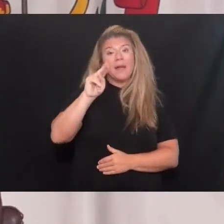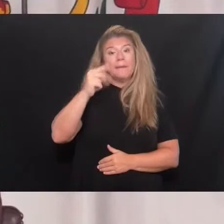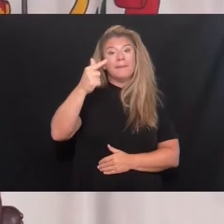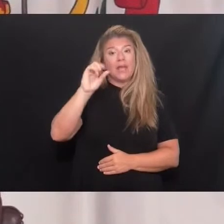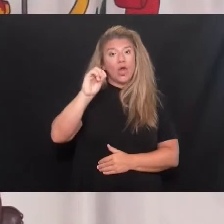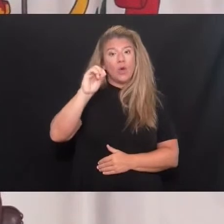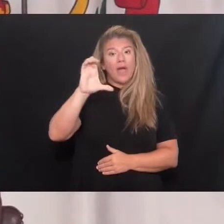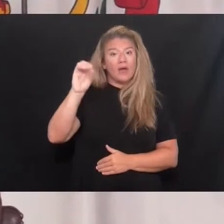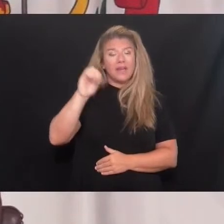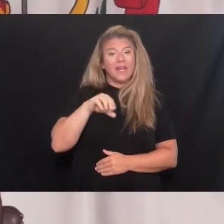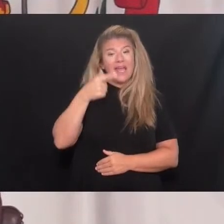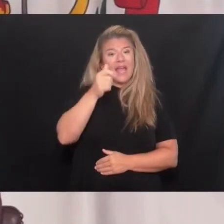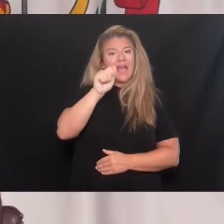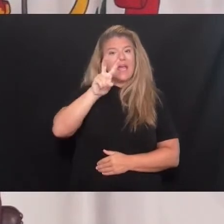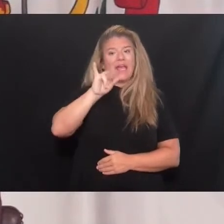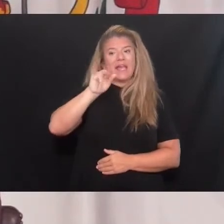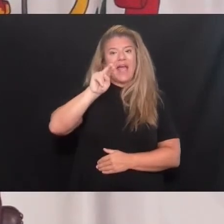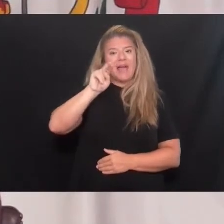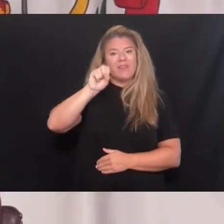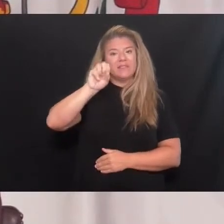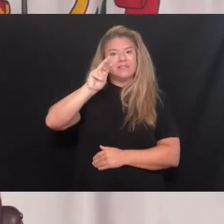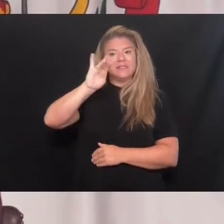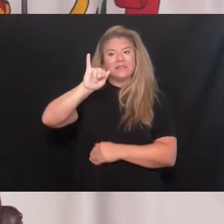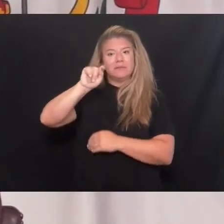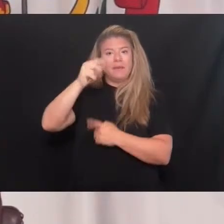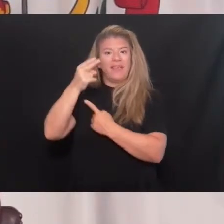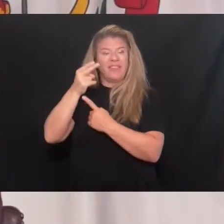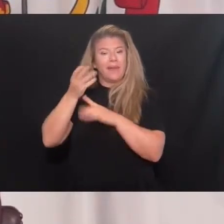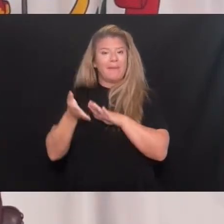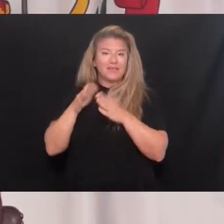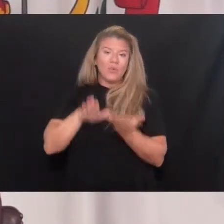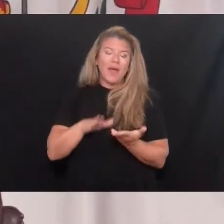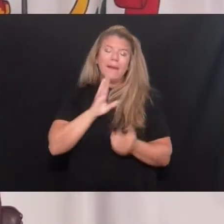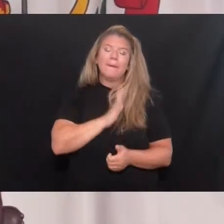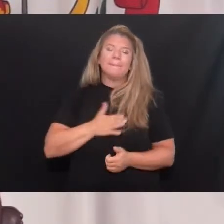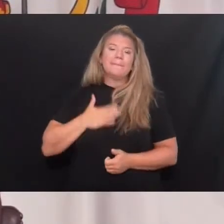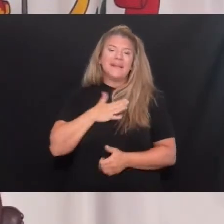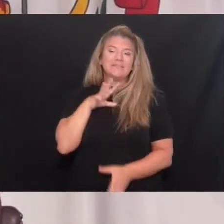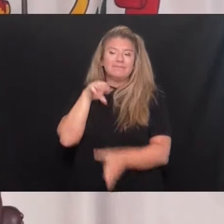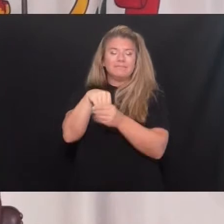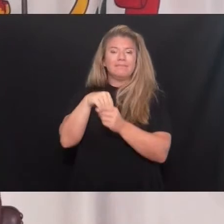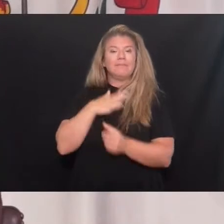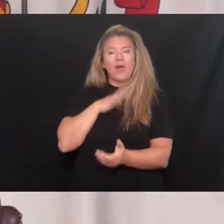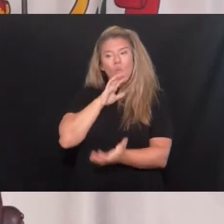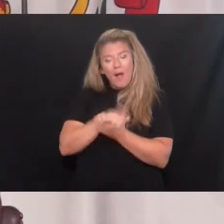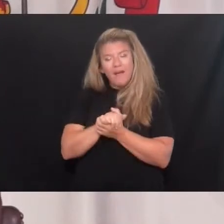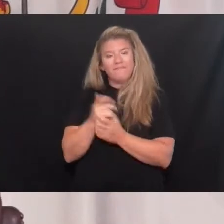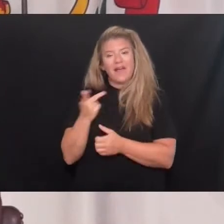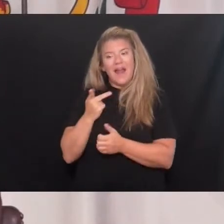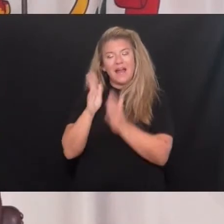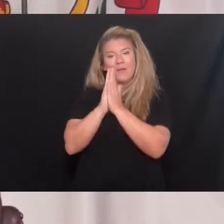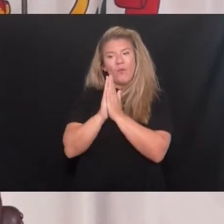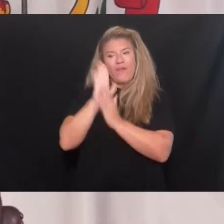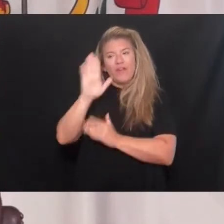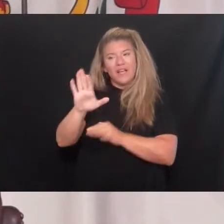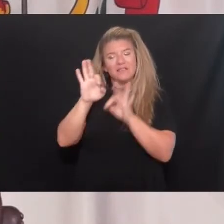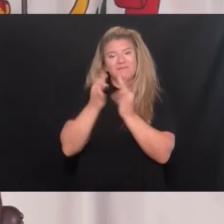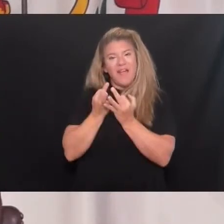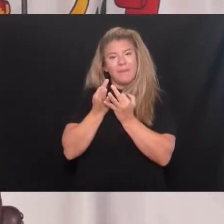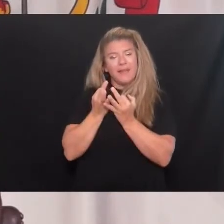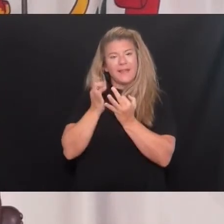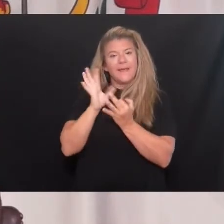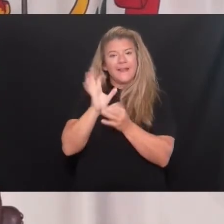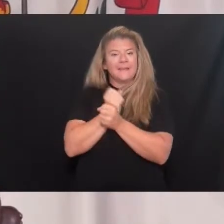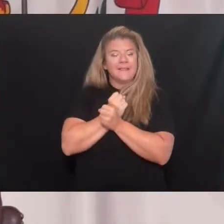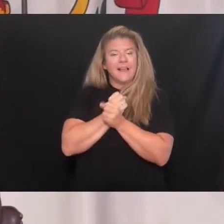Smith passed away. Please join Kathy and I in our prayers for that family and all of his loved ones. You